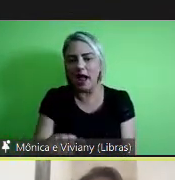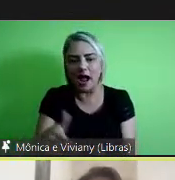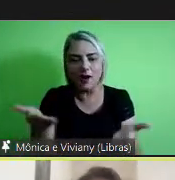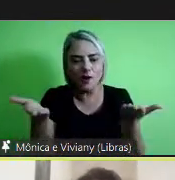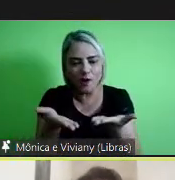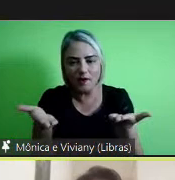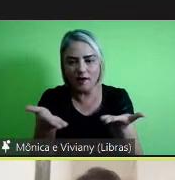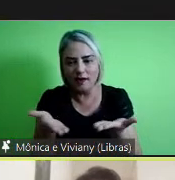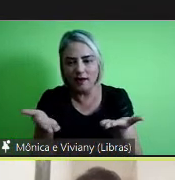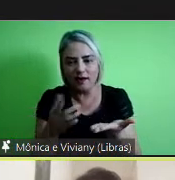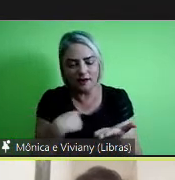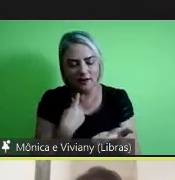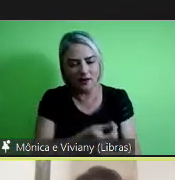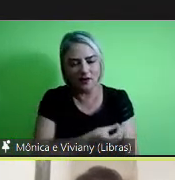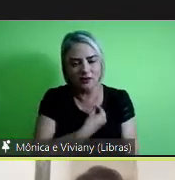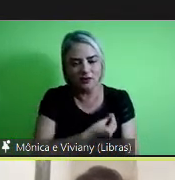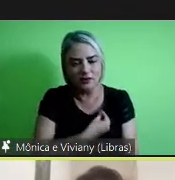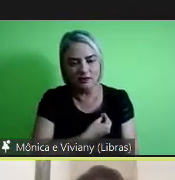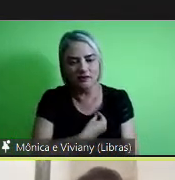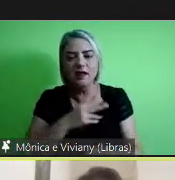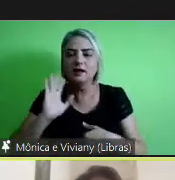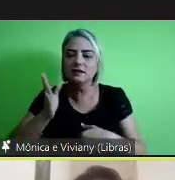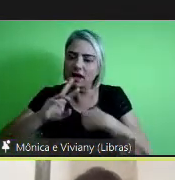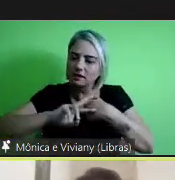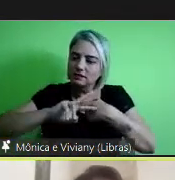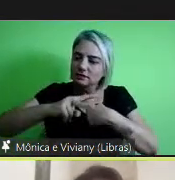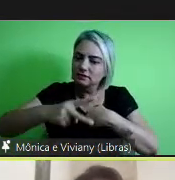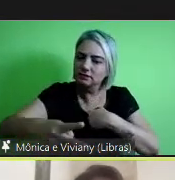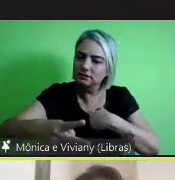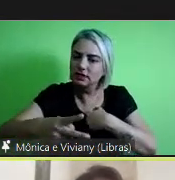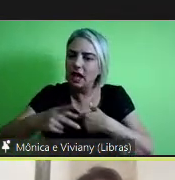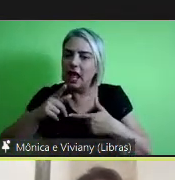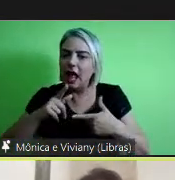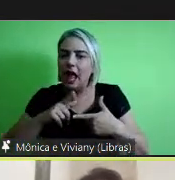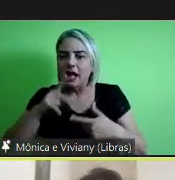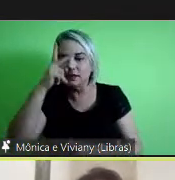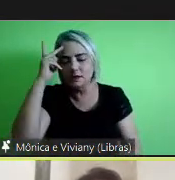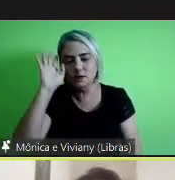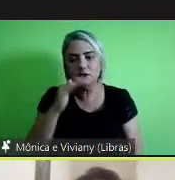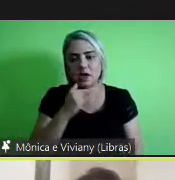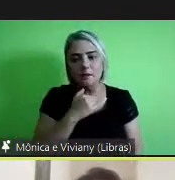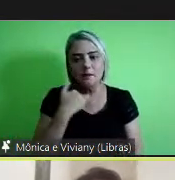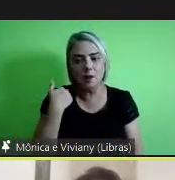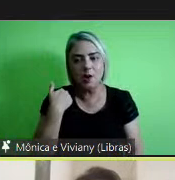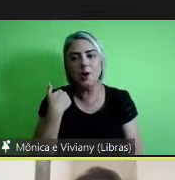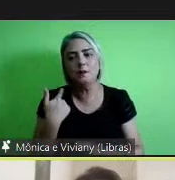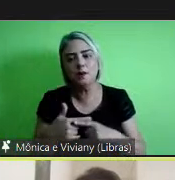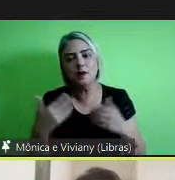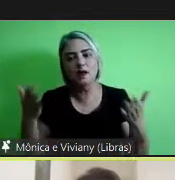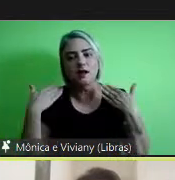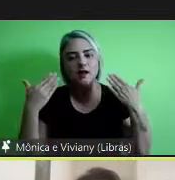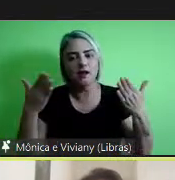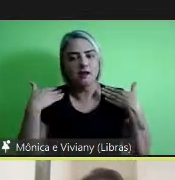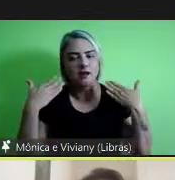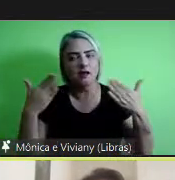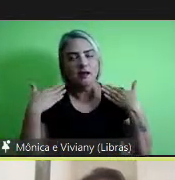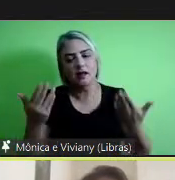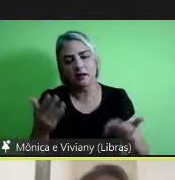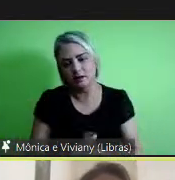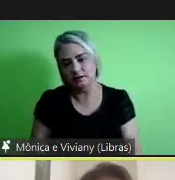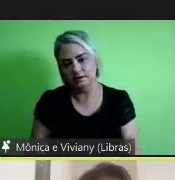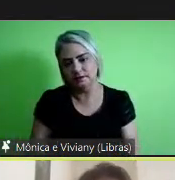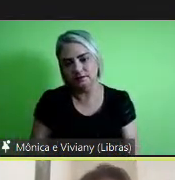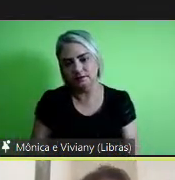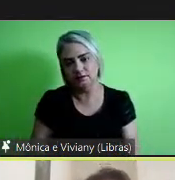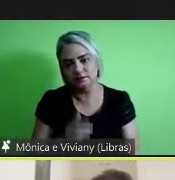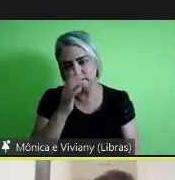future, but it's not anymore. This is our current reality. We're living the consequences, and people have been dying due to the